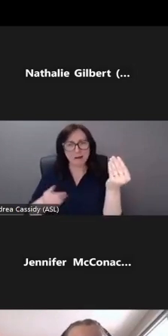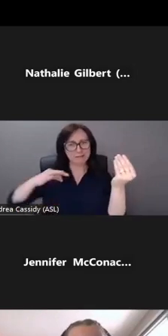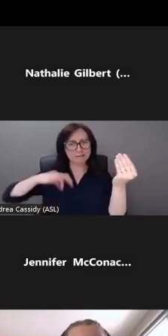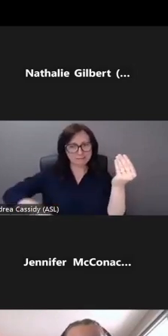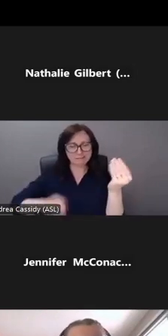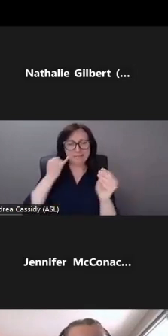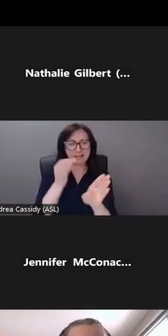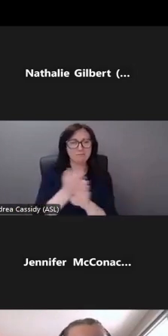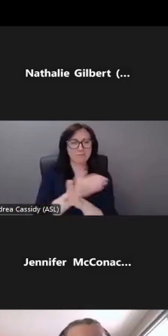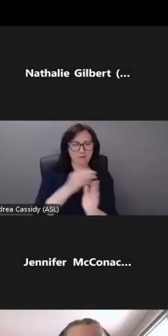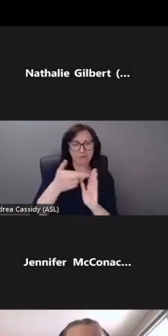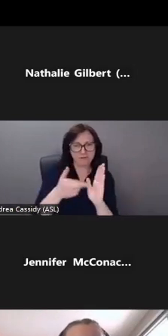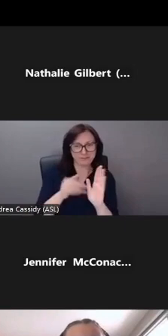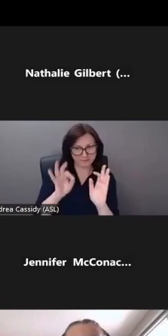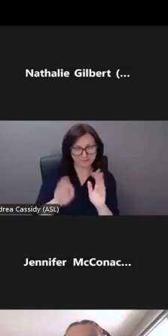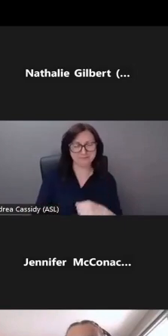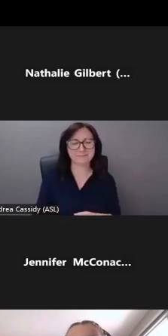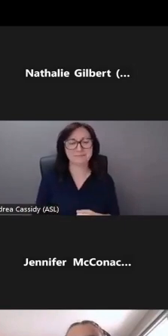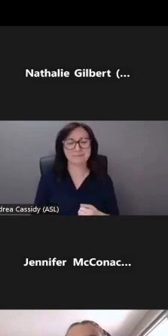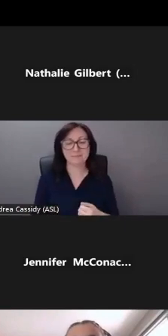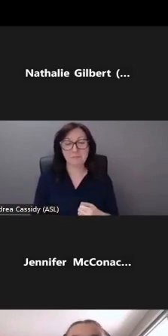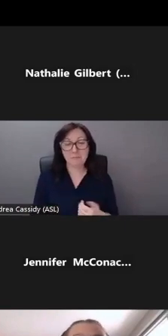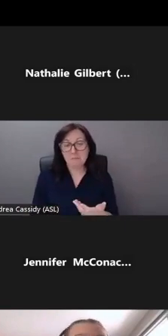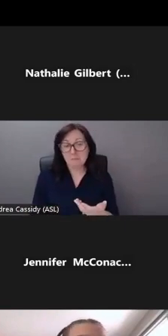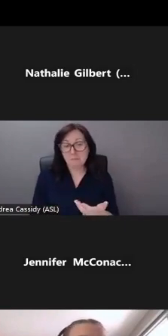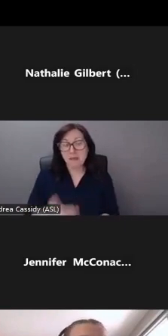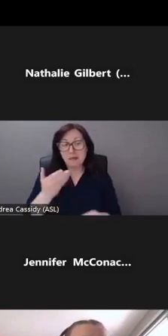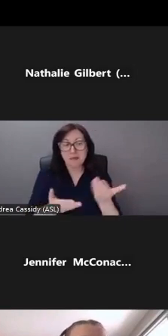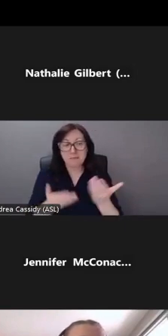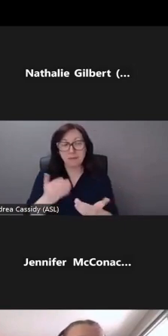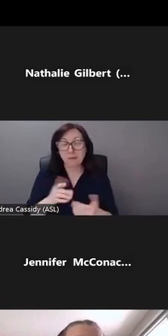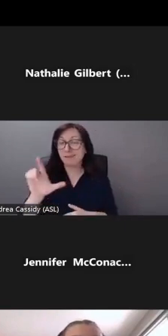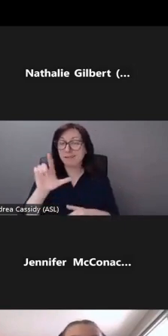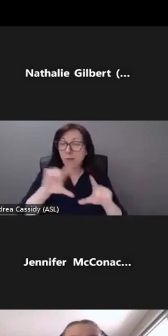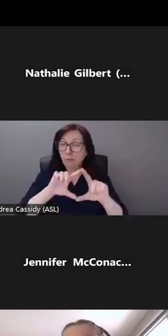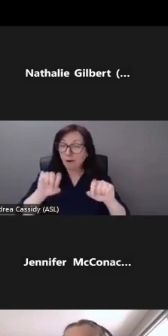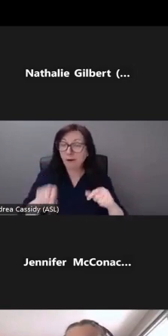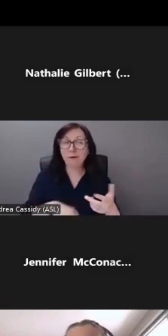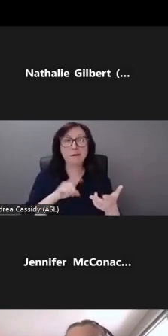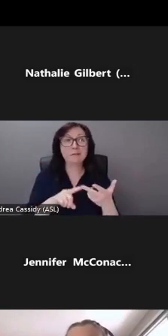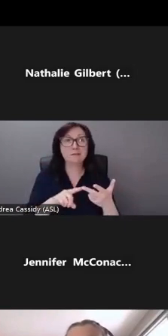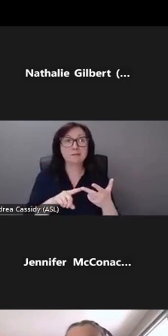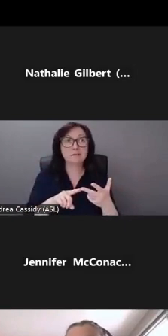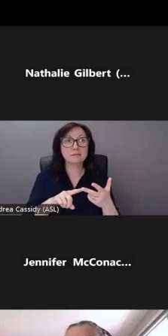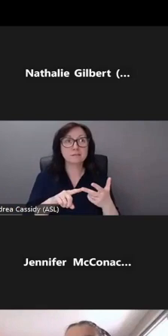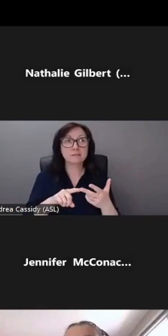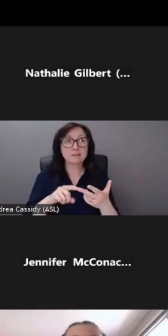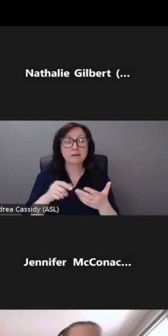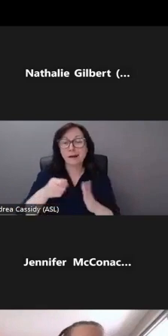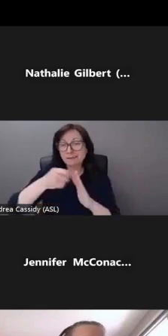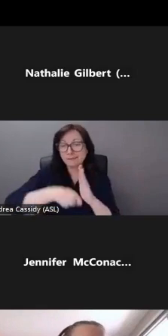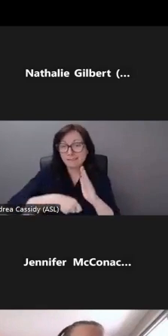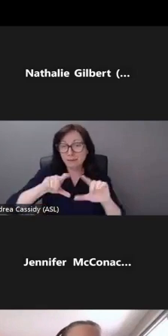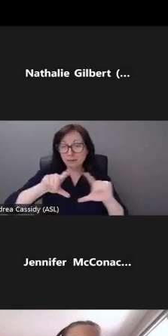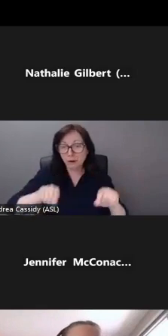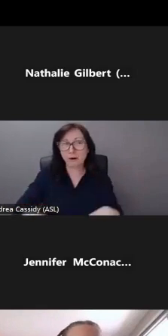registering in advance. It also might be a library card, a debit card, a